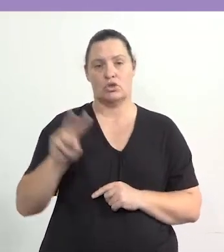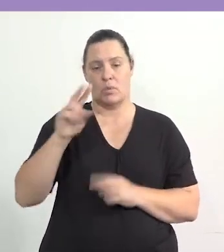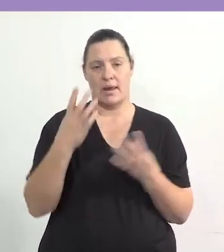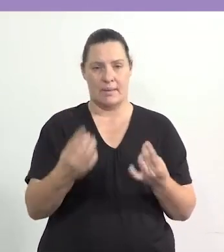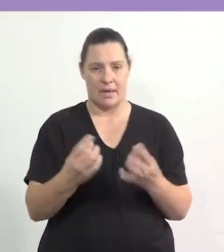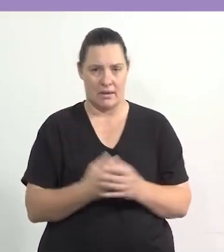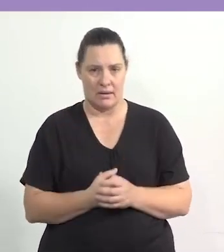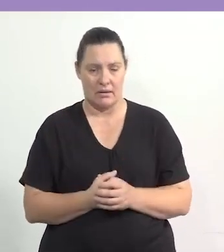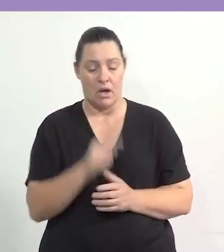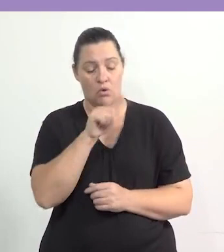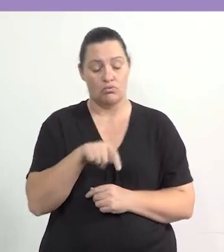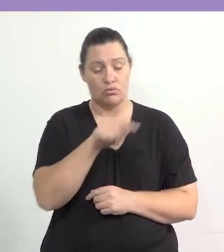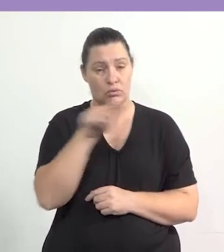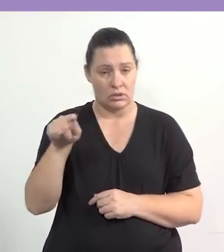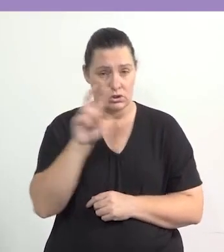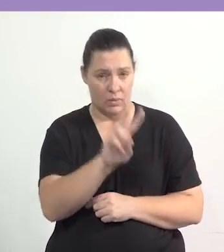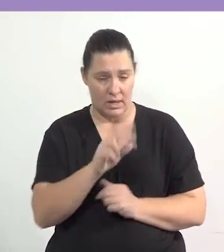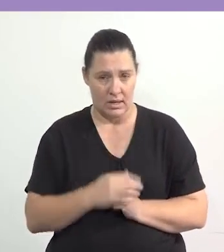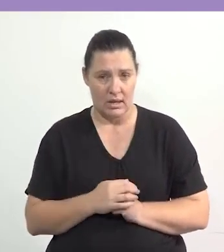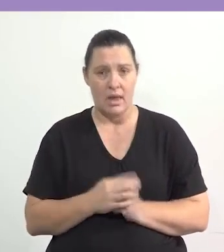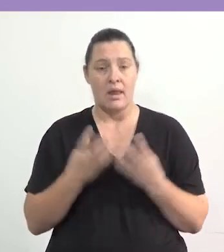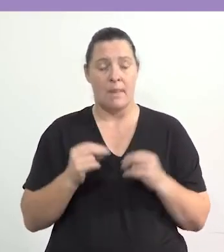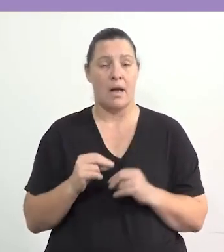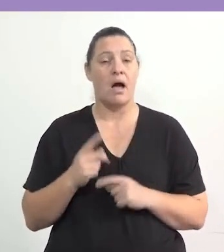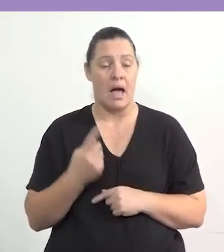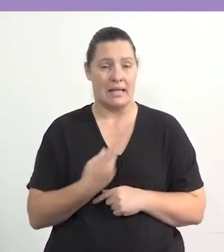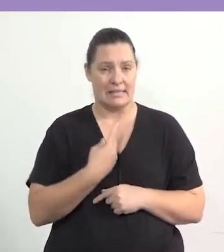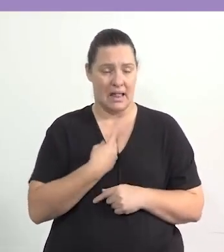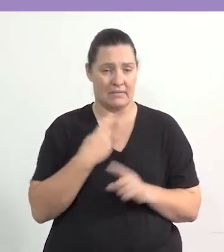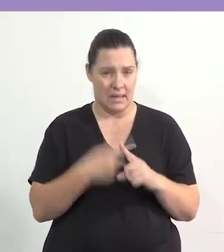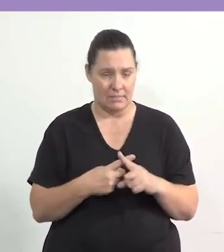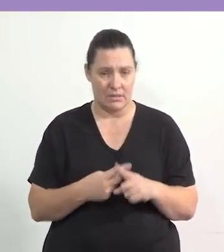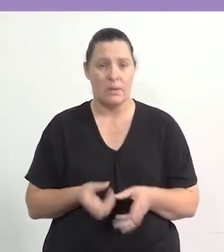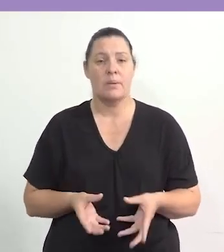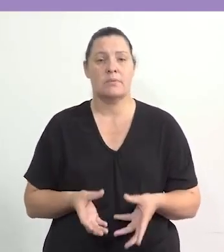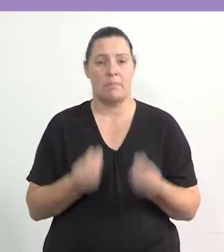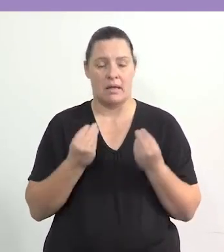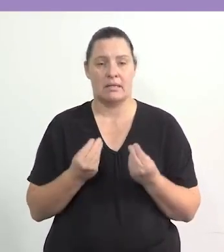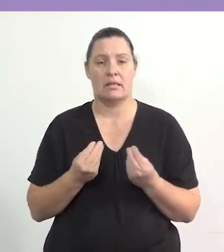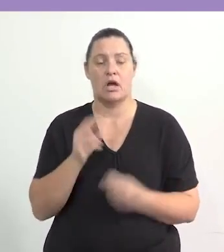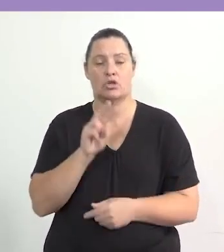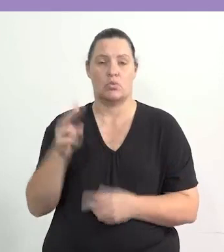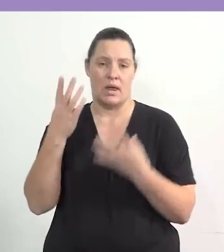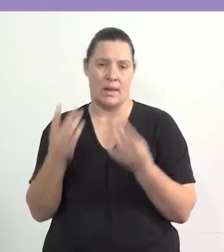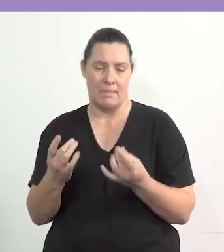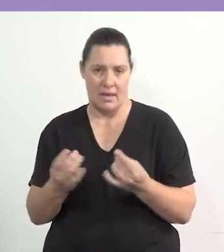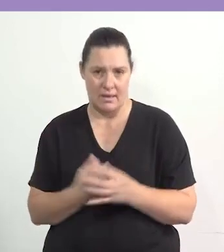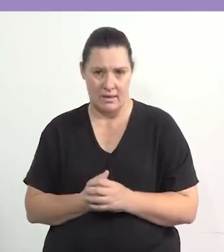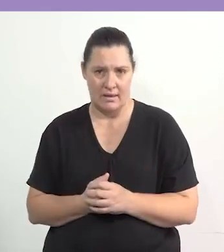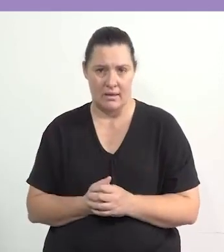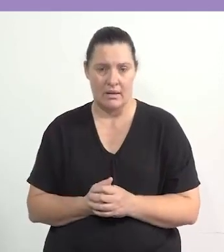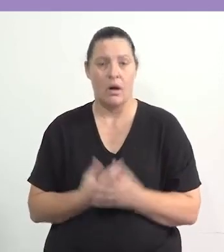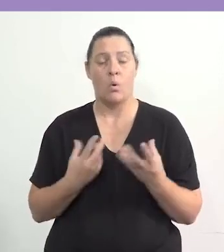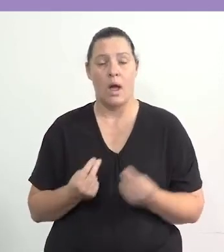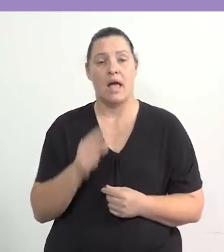number. Square roots, the number that was multiplied by itself to get the square number. The